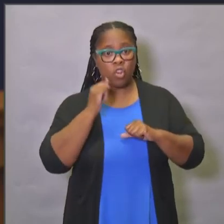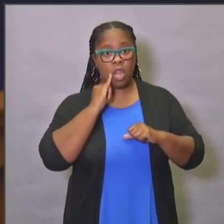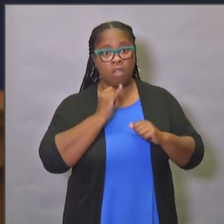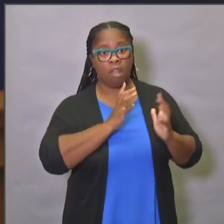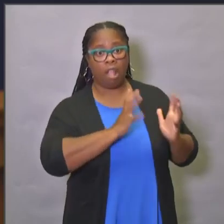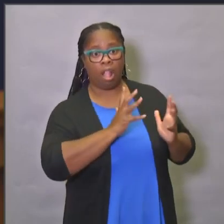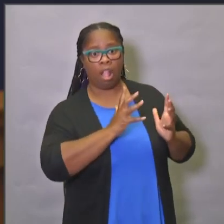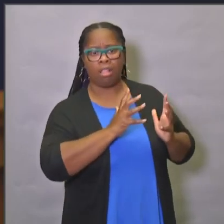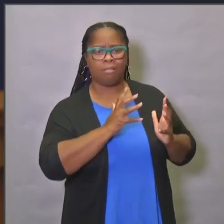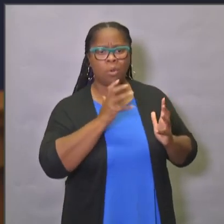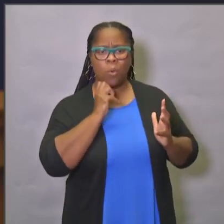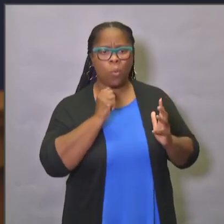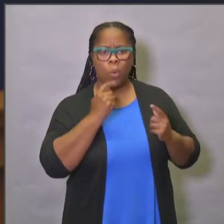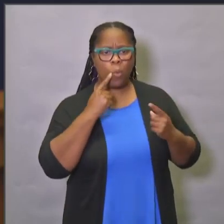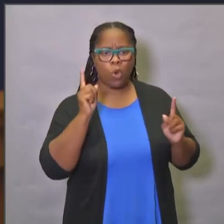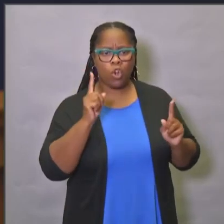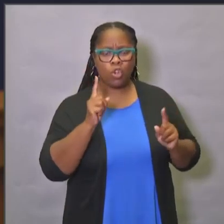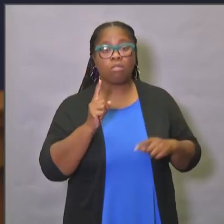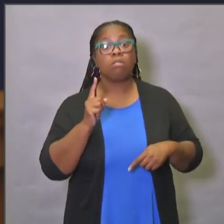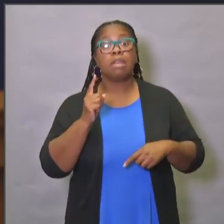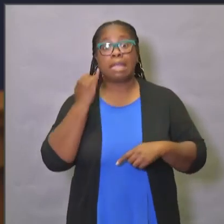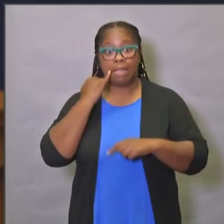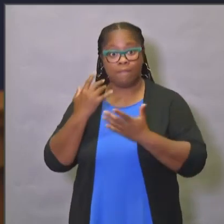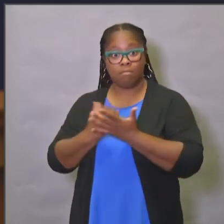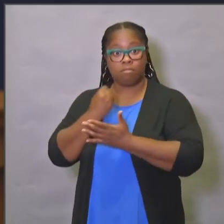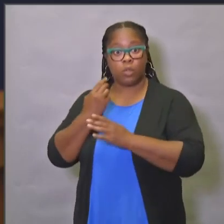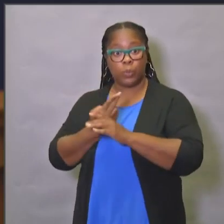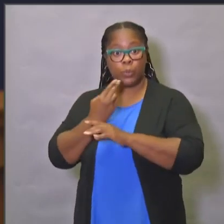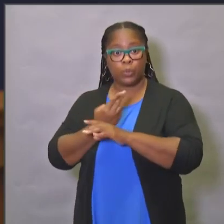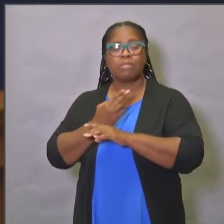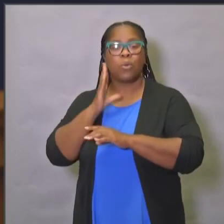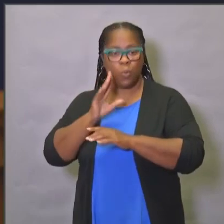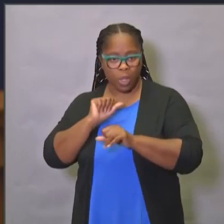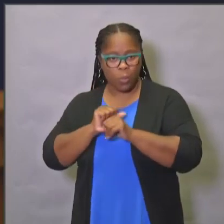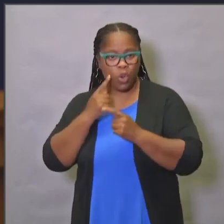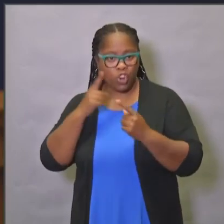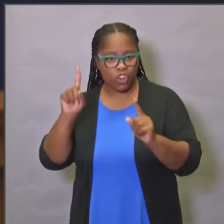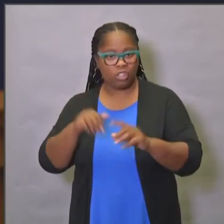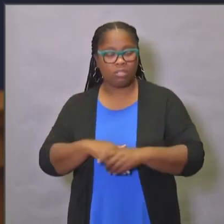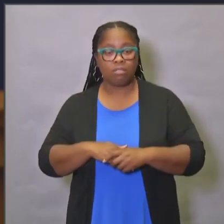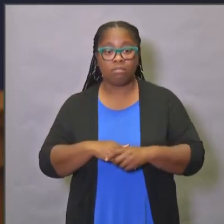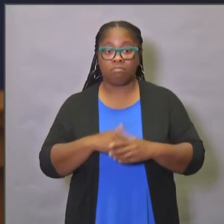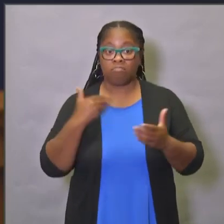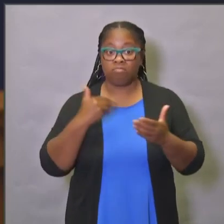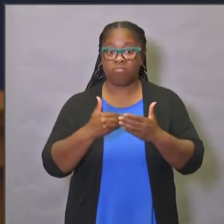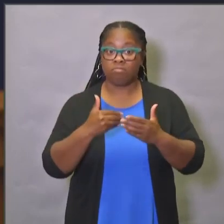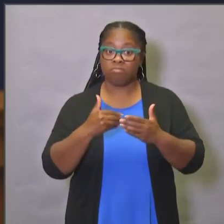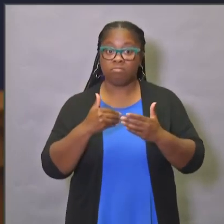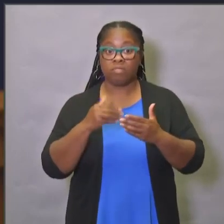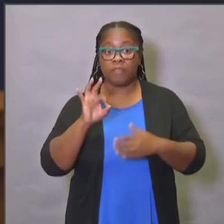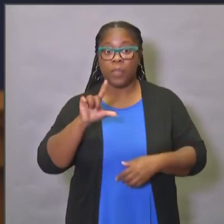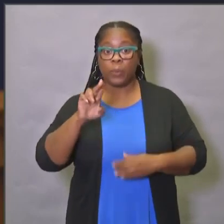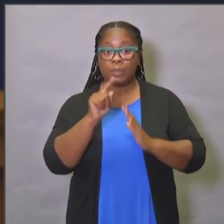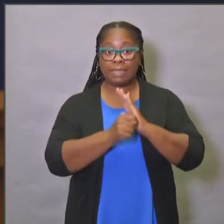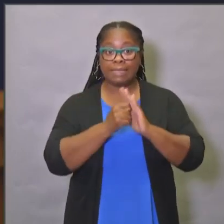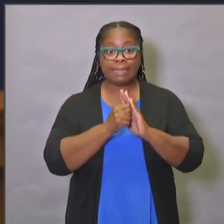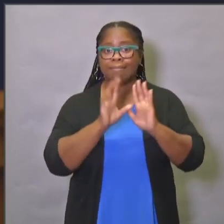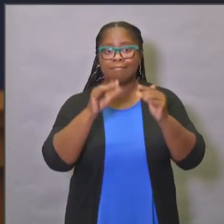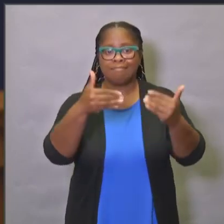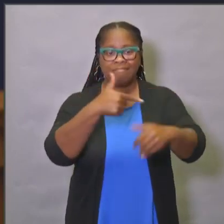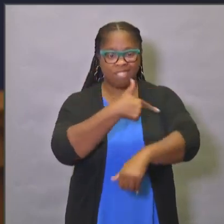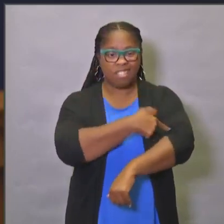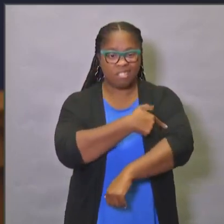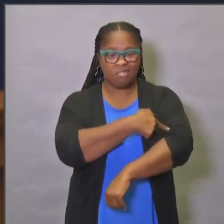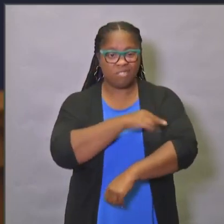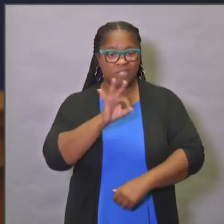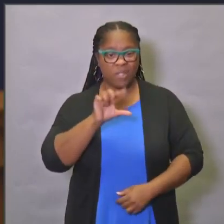we enter the flu season, we have one more tool that's available, and that is to get your flu immunization. Thank you, and now we'll take